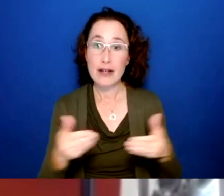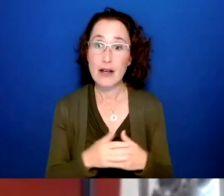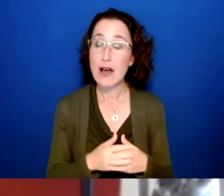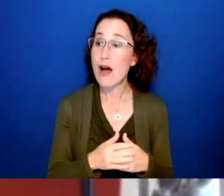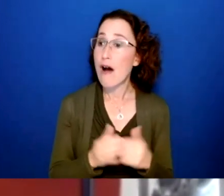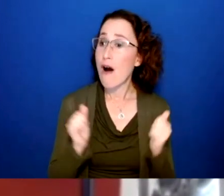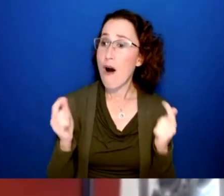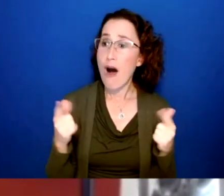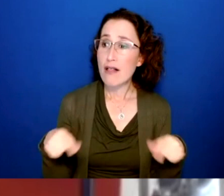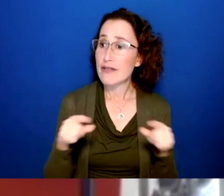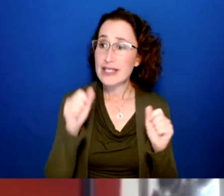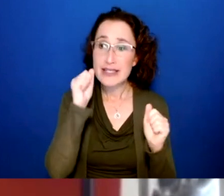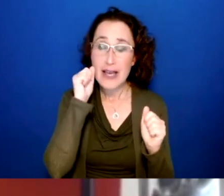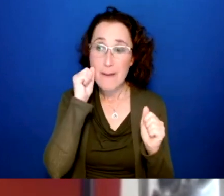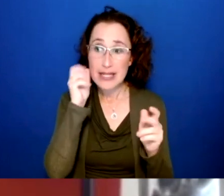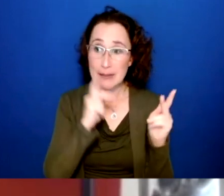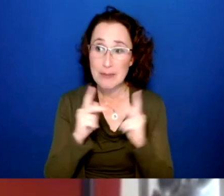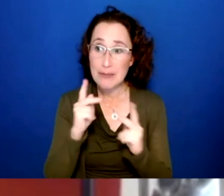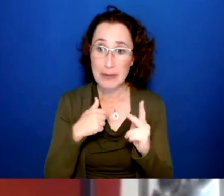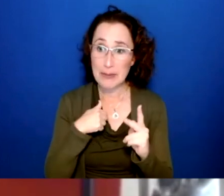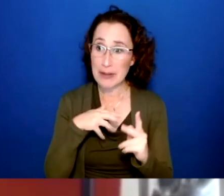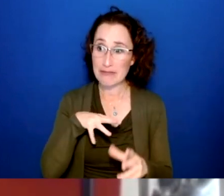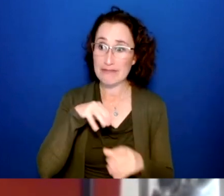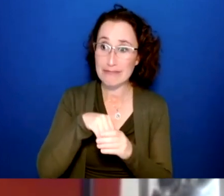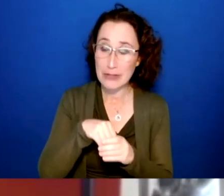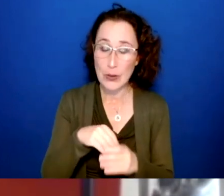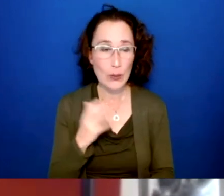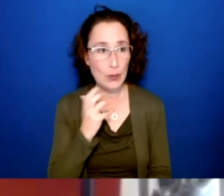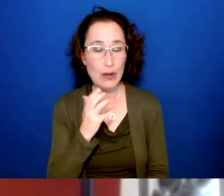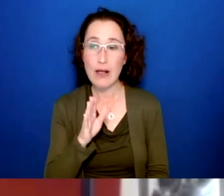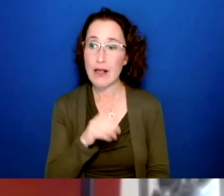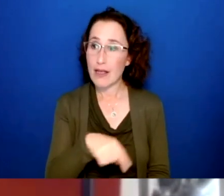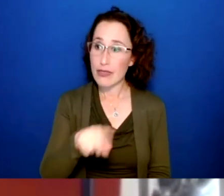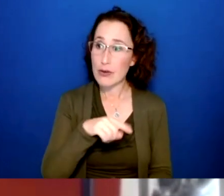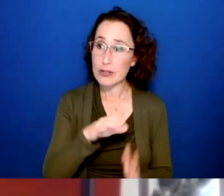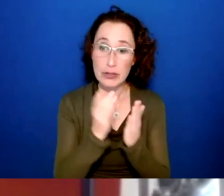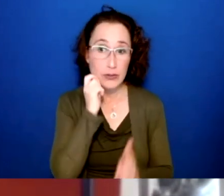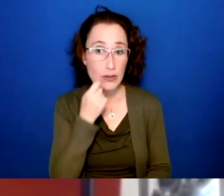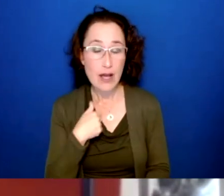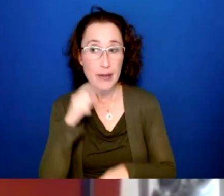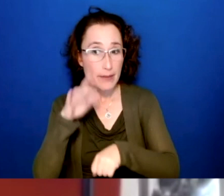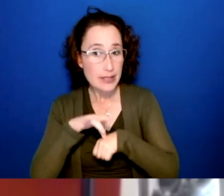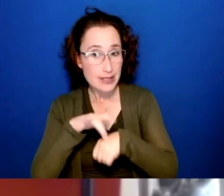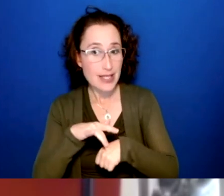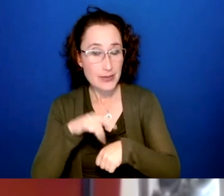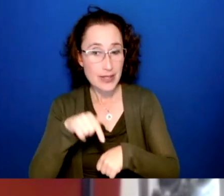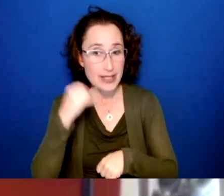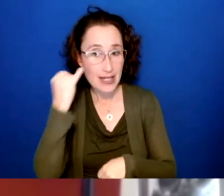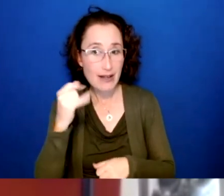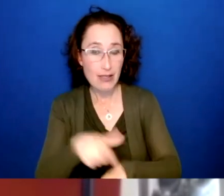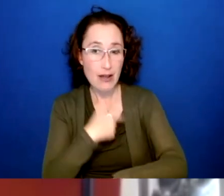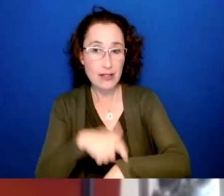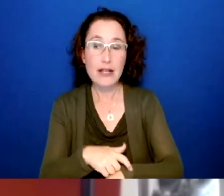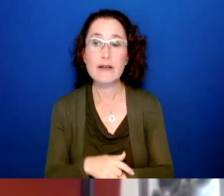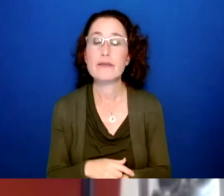these amazing people. These books are so cool. This is also something I've been obsessed with for a long time, hence the book, How